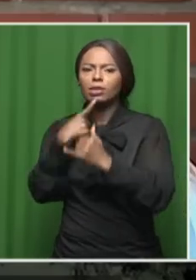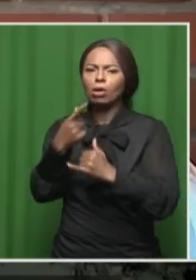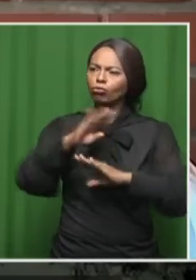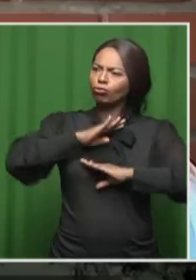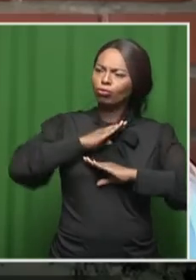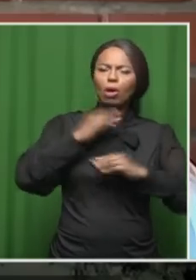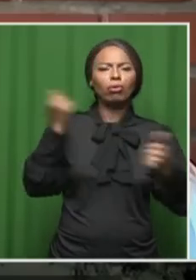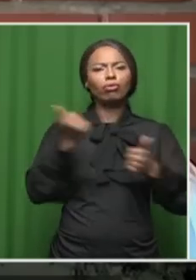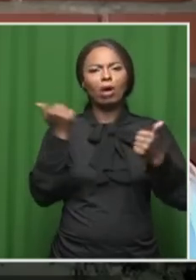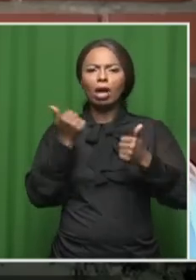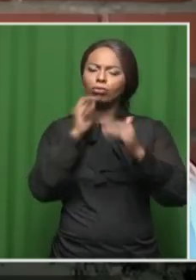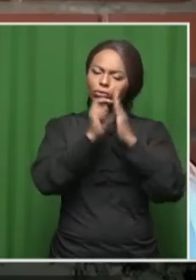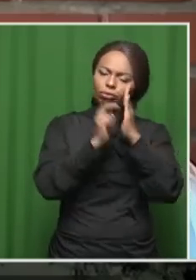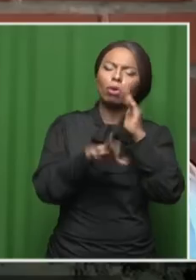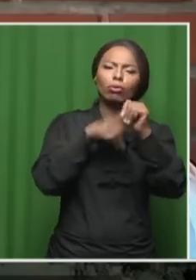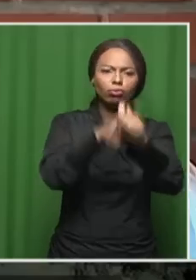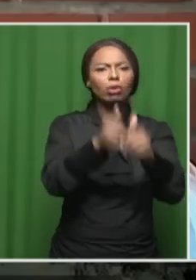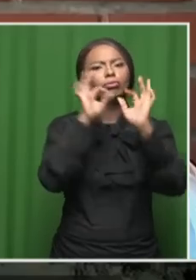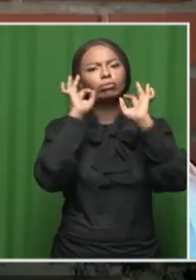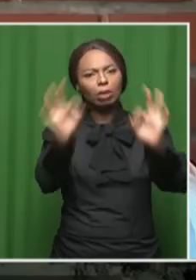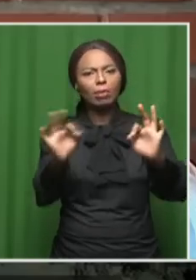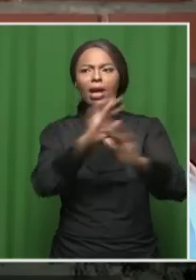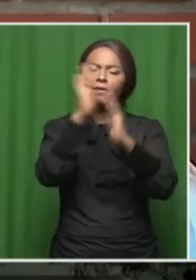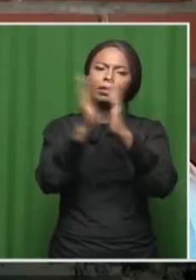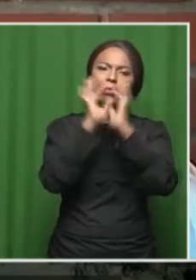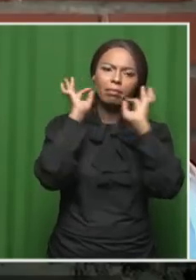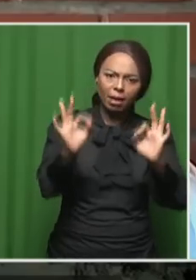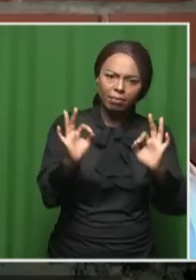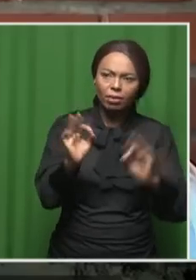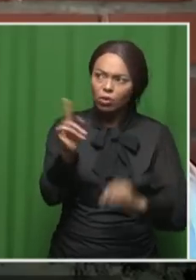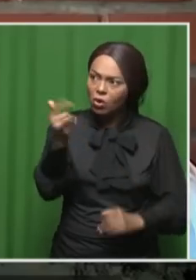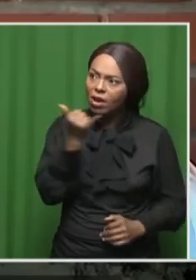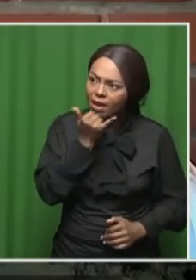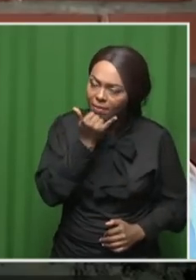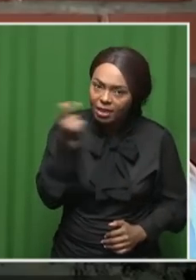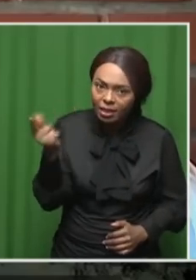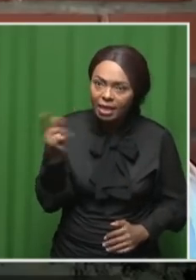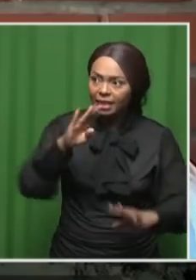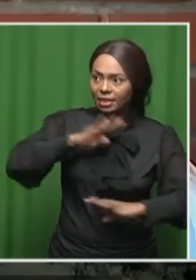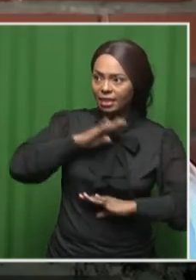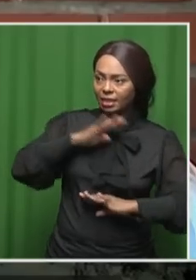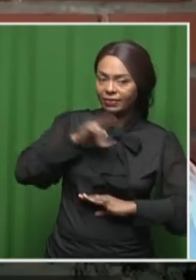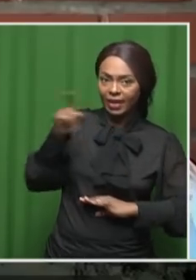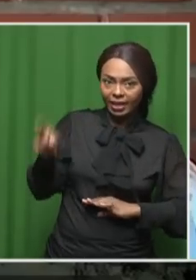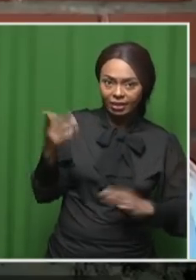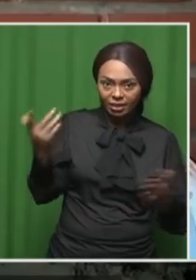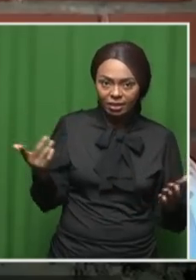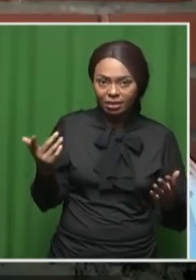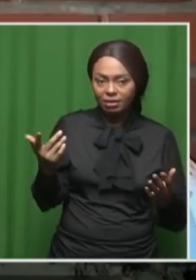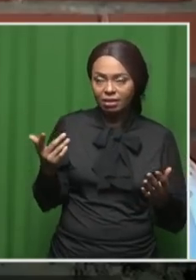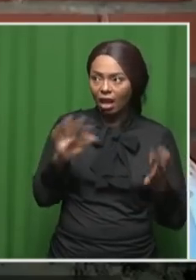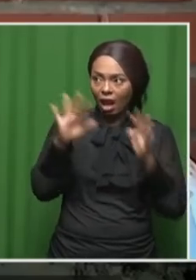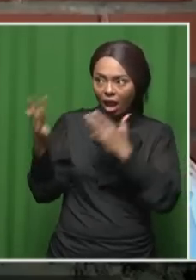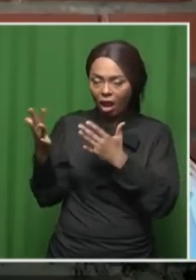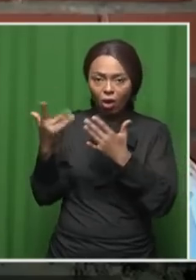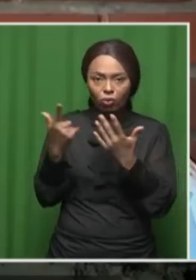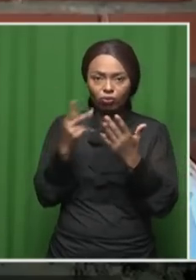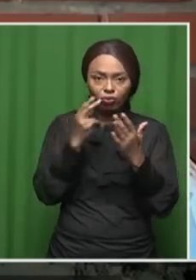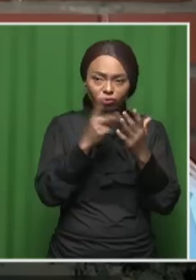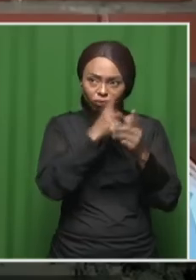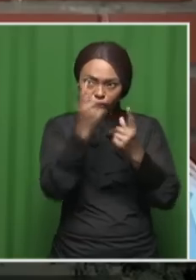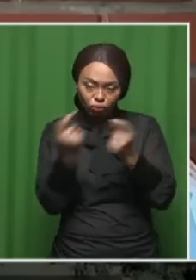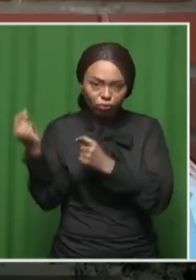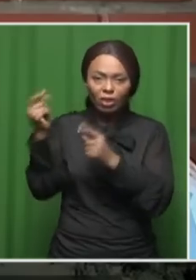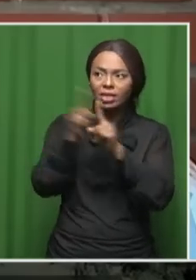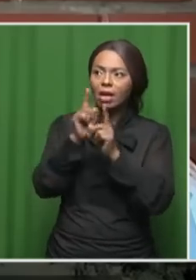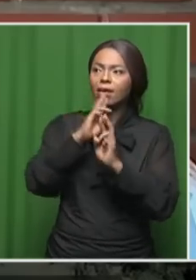they are complying and everything is fine there. Are you happy and satisfied with the levels that they're at and the studies